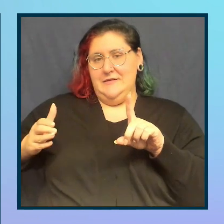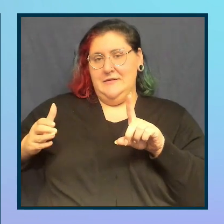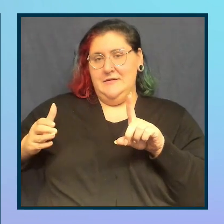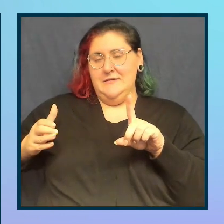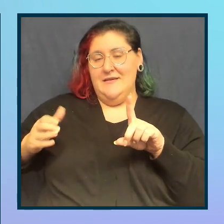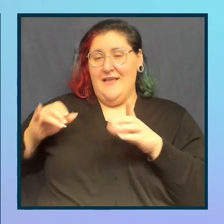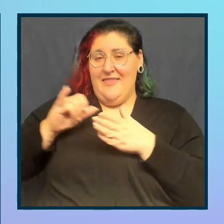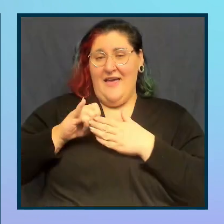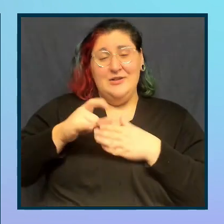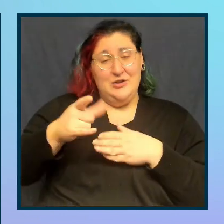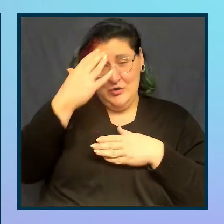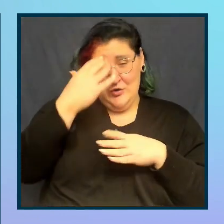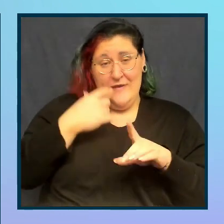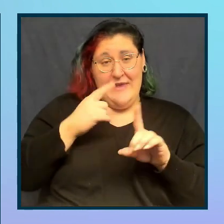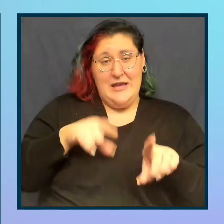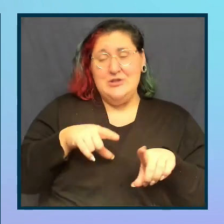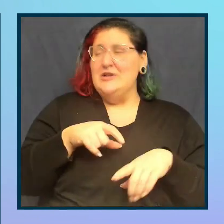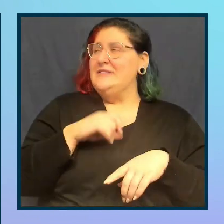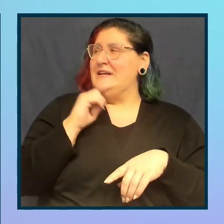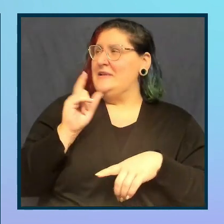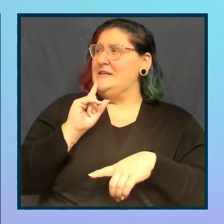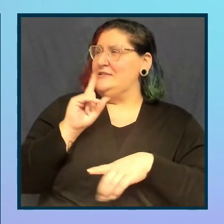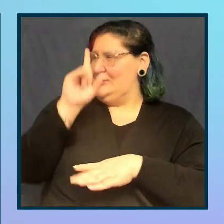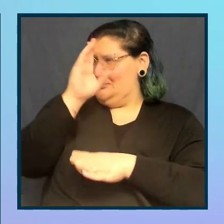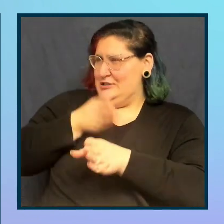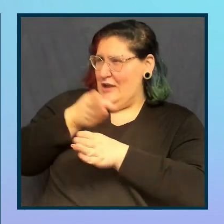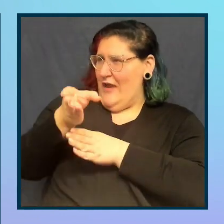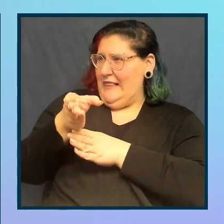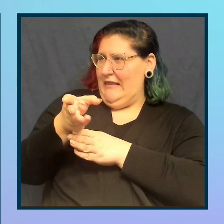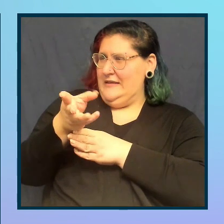Not directly. There are some tools that I think Deque offers that